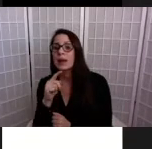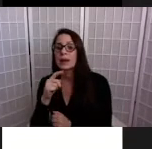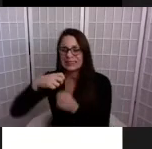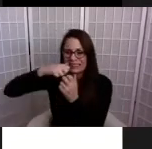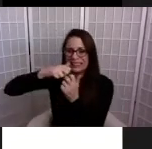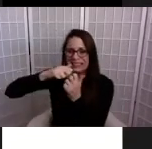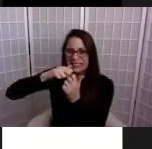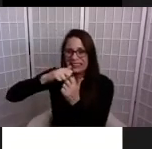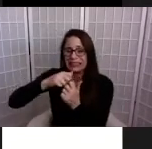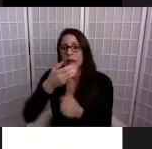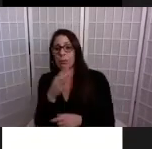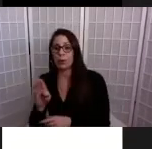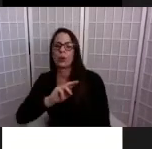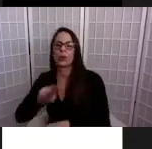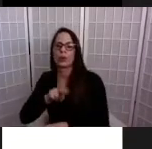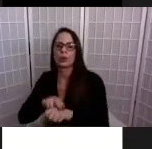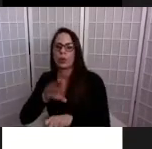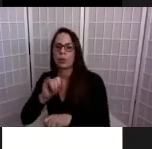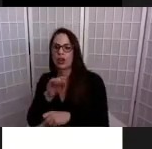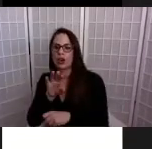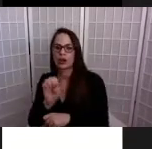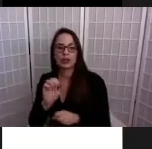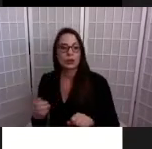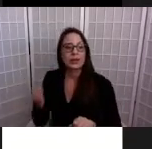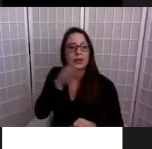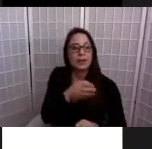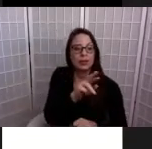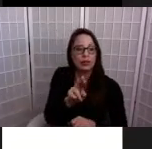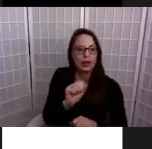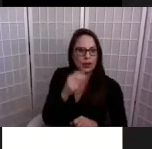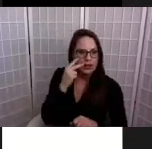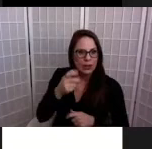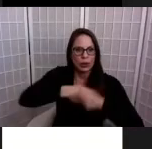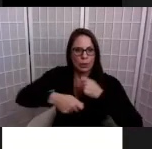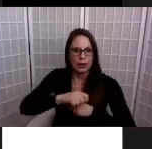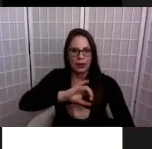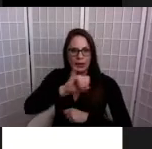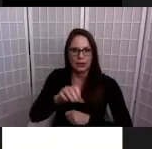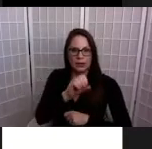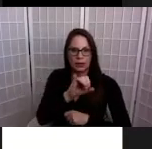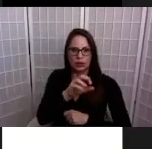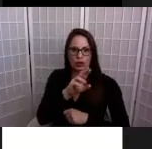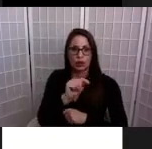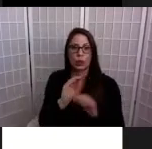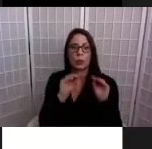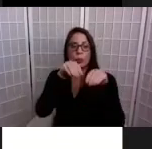normal cartilage. And over here, you can see we've replaced the joint and we put in a prosthetic